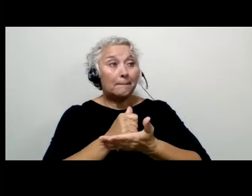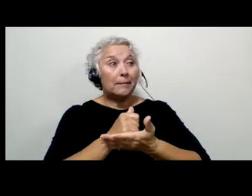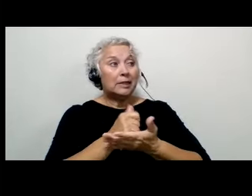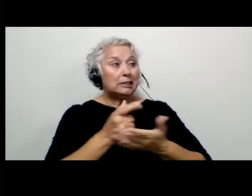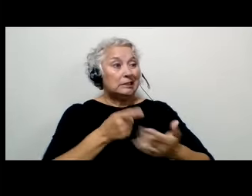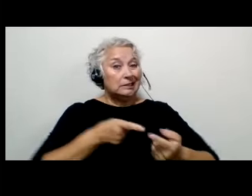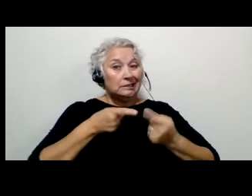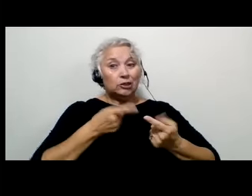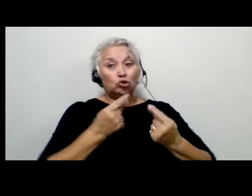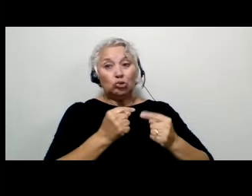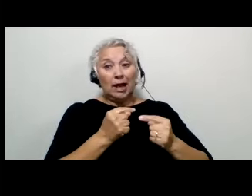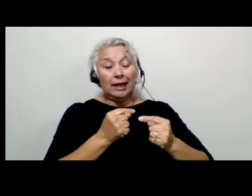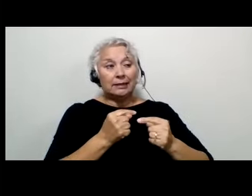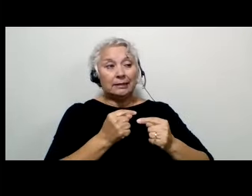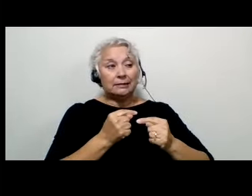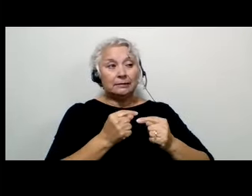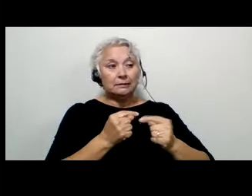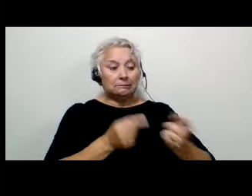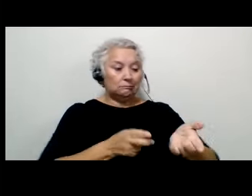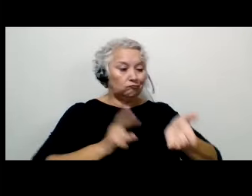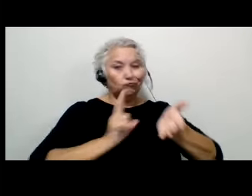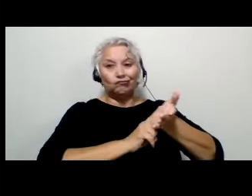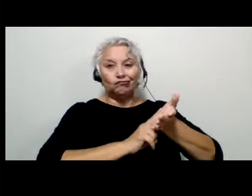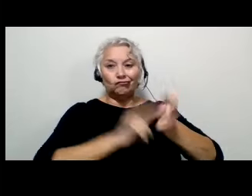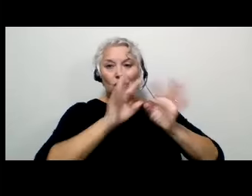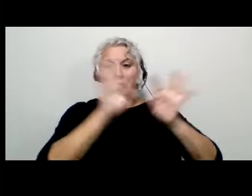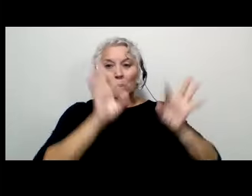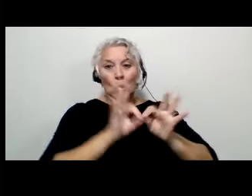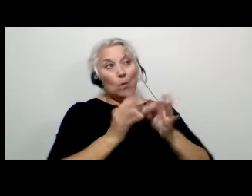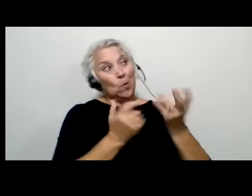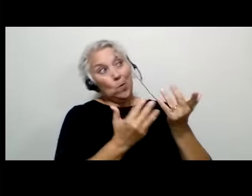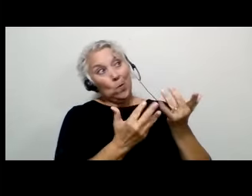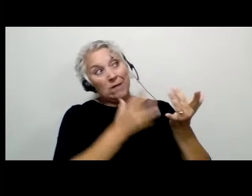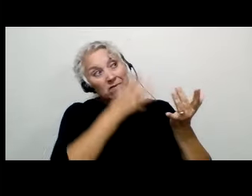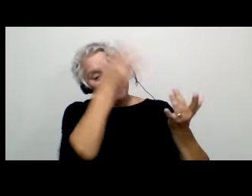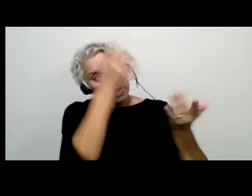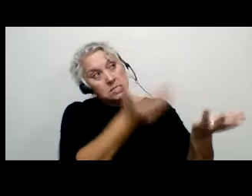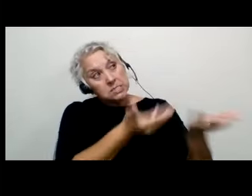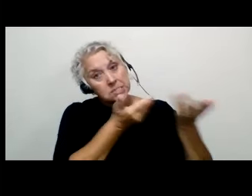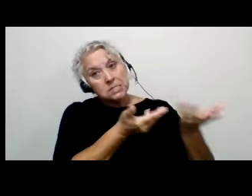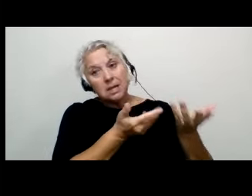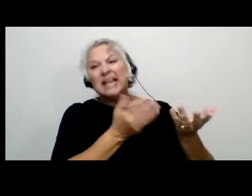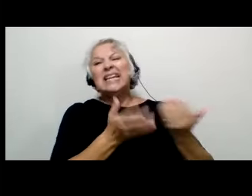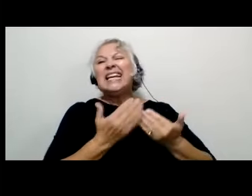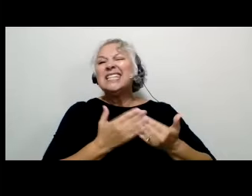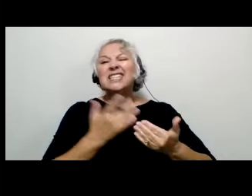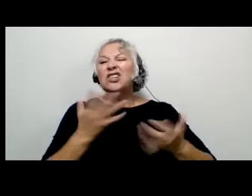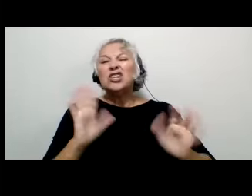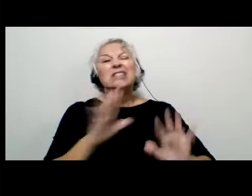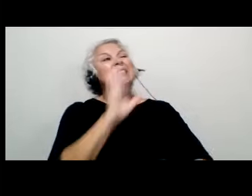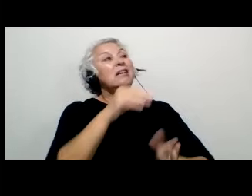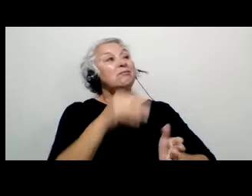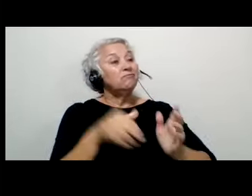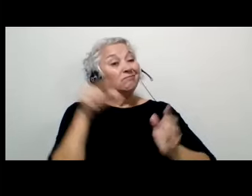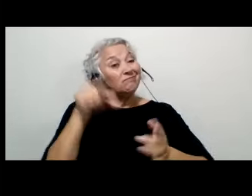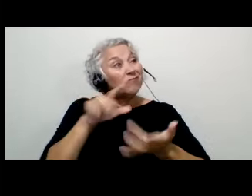a signed form back from a parent. Sometimes it's easier to say, here's the